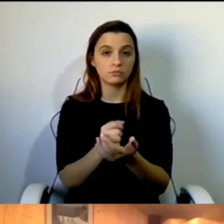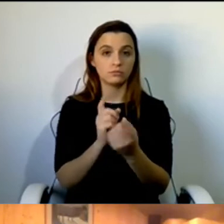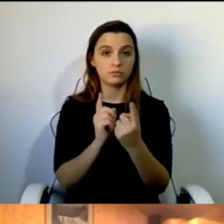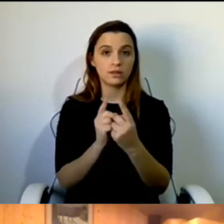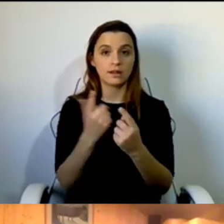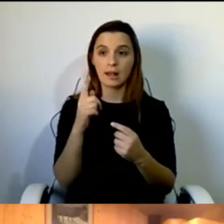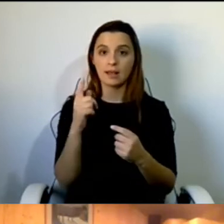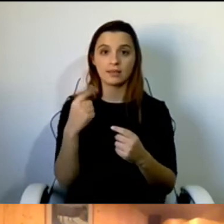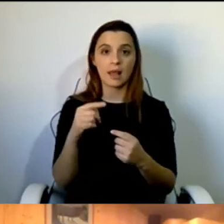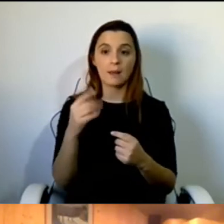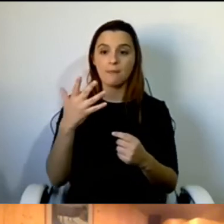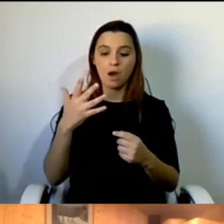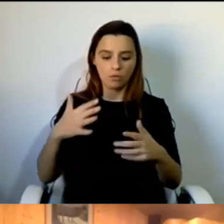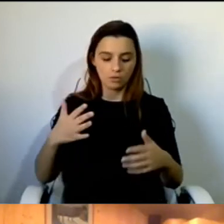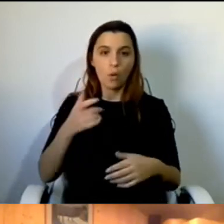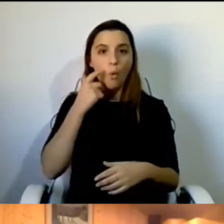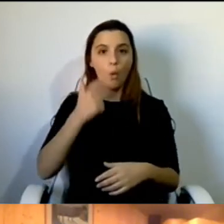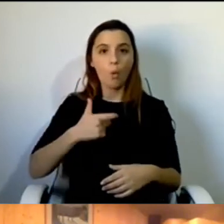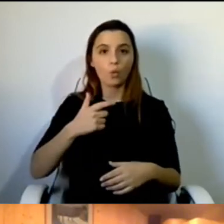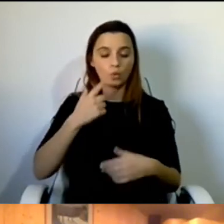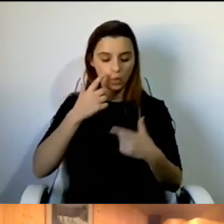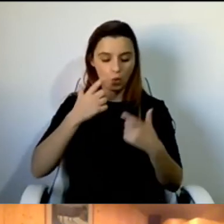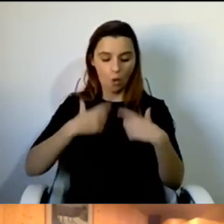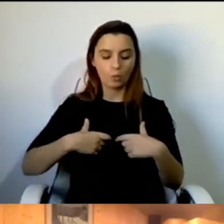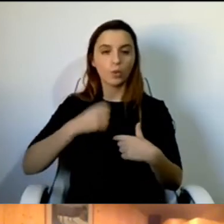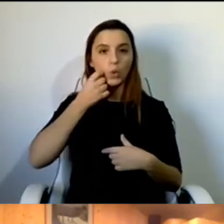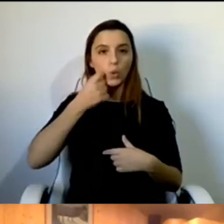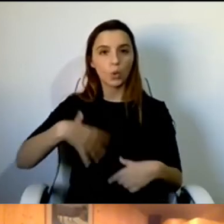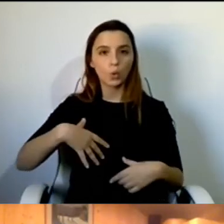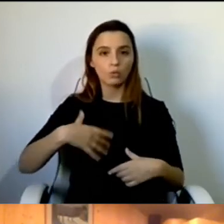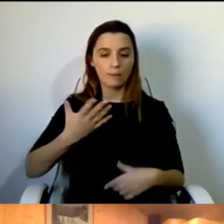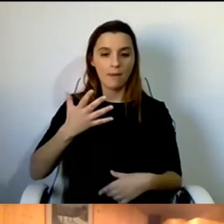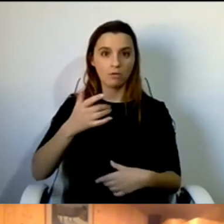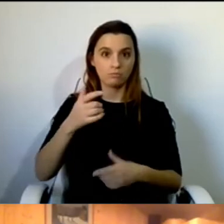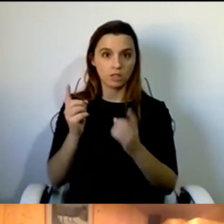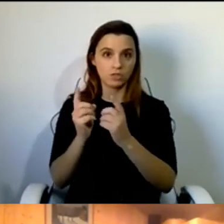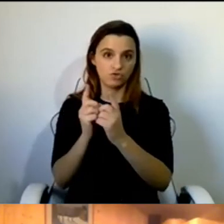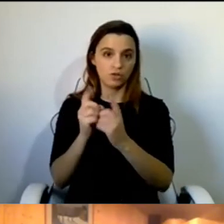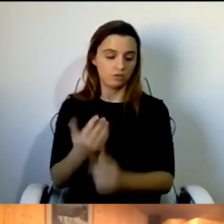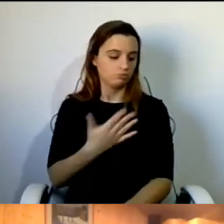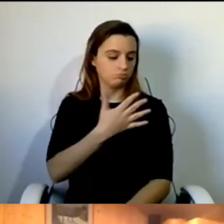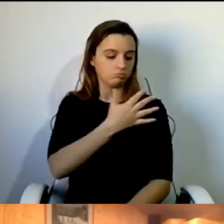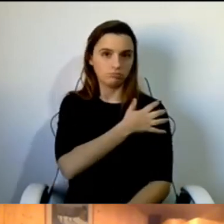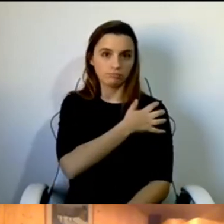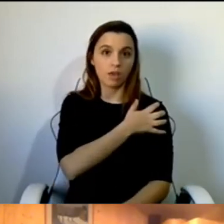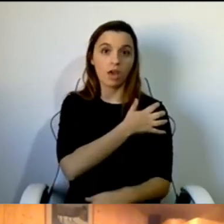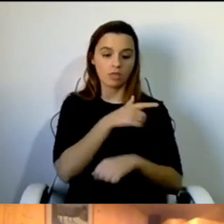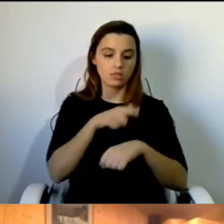you're going to count integrity close needs like that, nobody will get up to 20